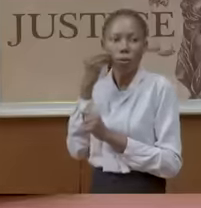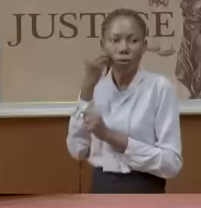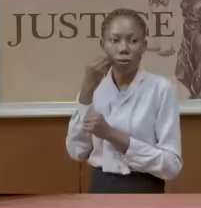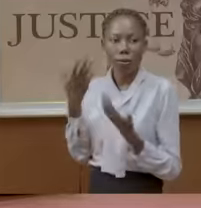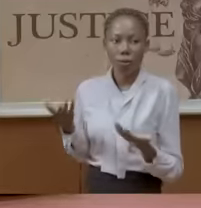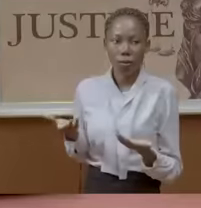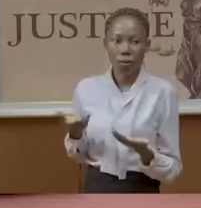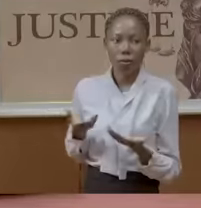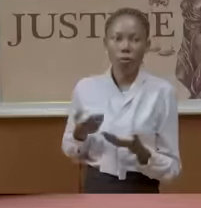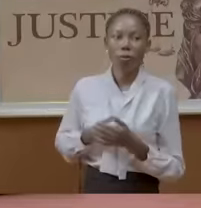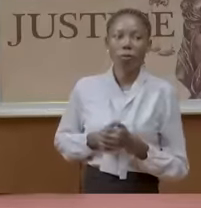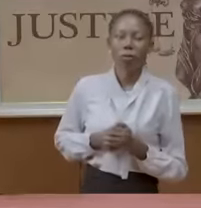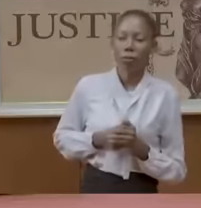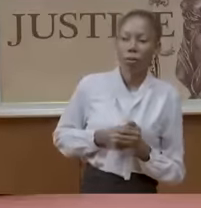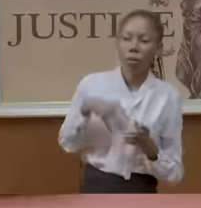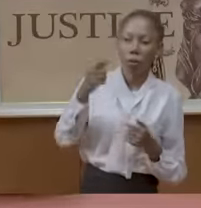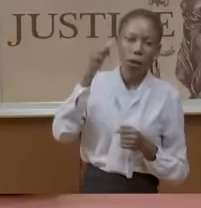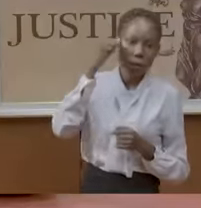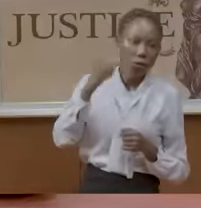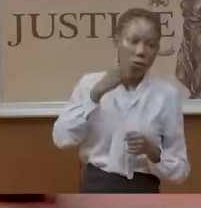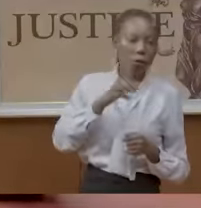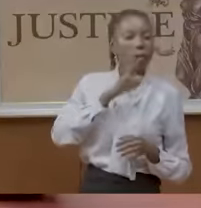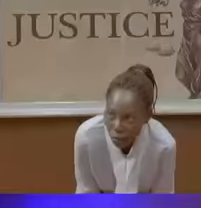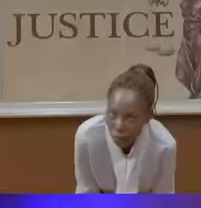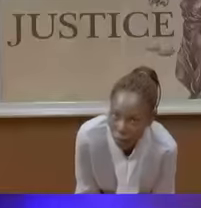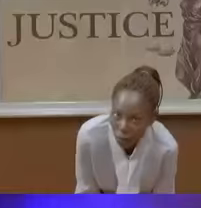because they are adults. They will come back and tell us what is going on. So,